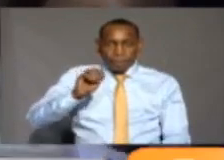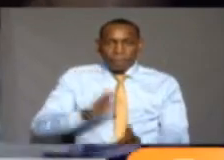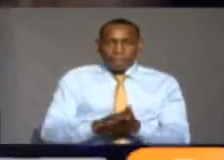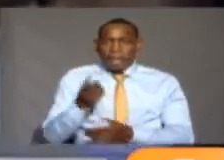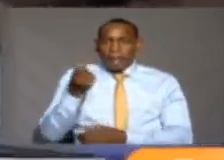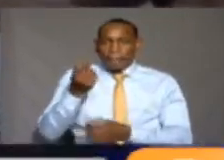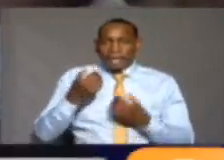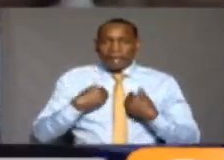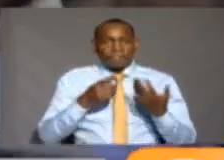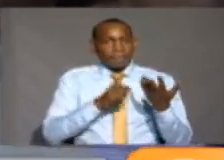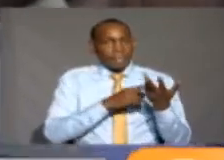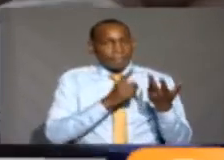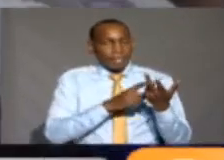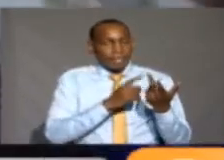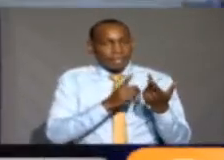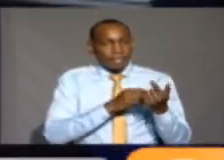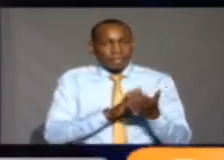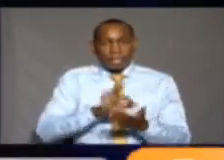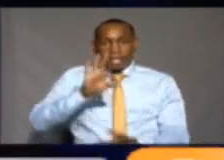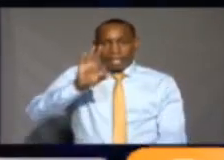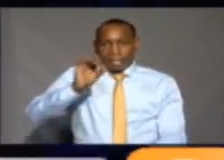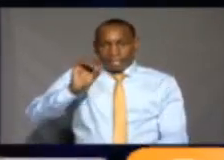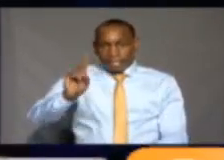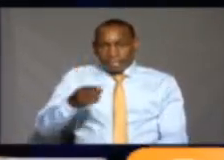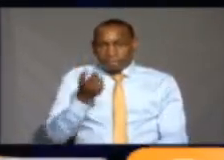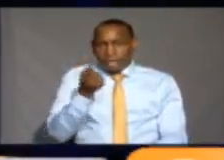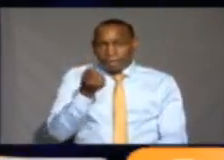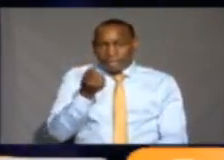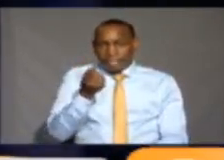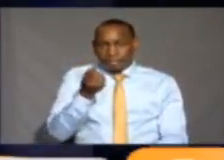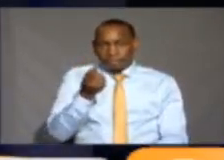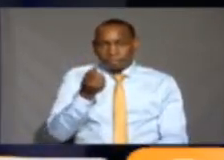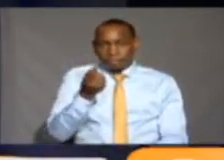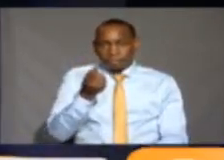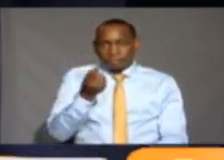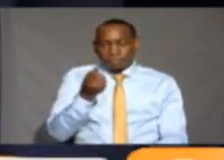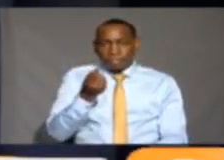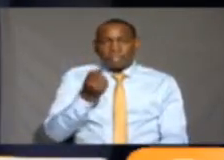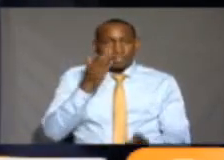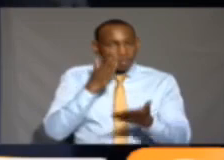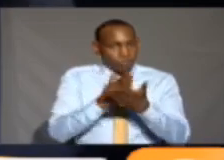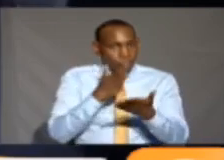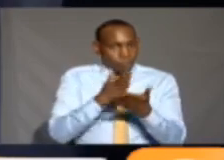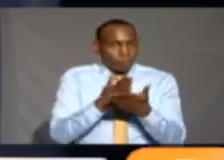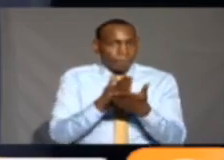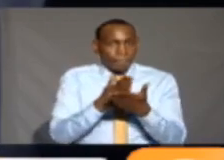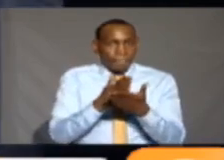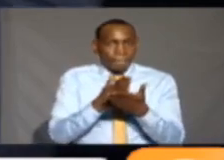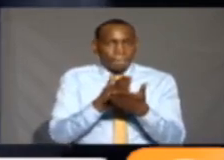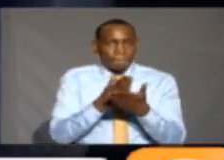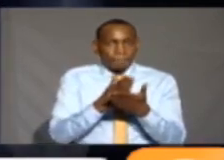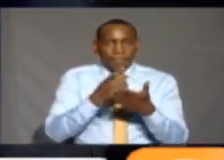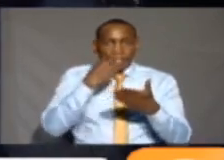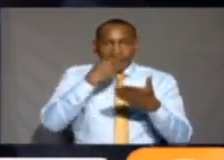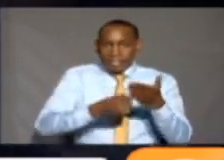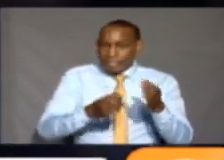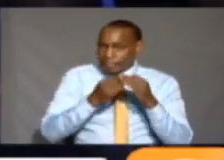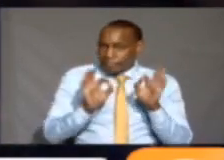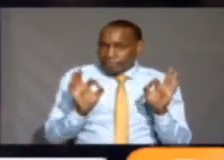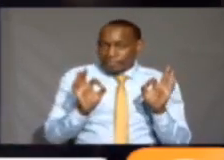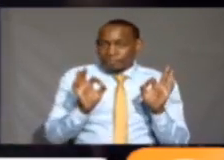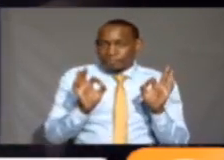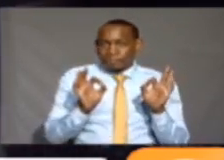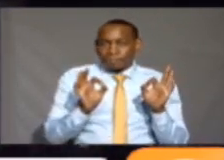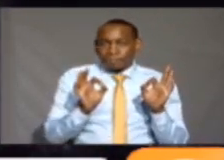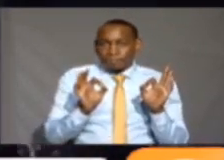is here. How much is it? This is 30,000 shillings in cash. And they trust me as the taxpayer to take care of